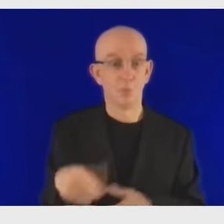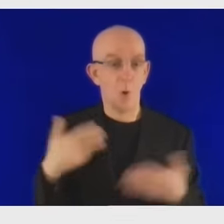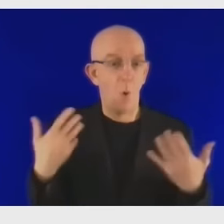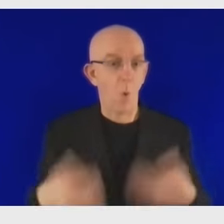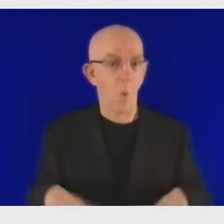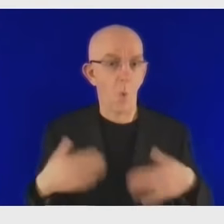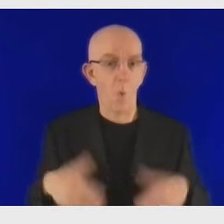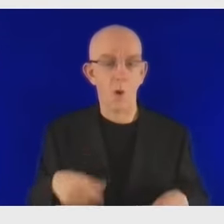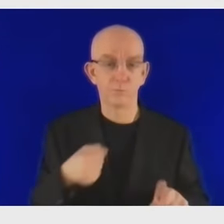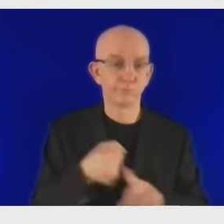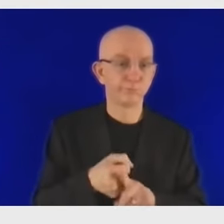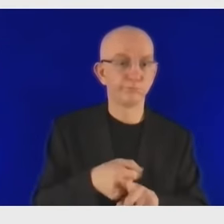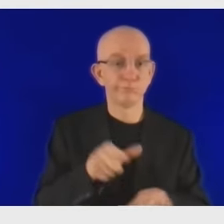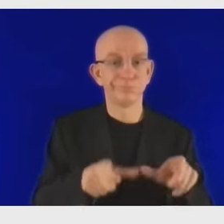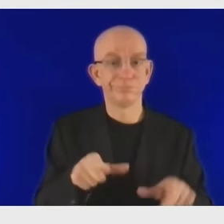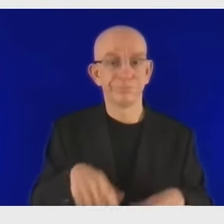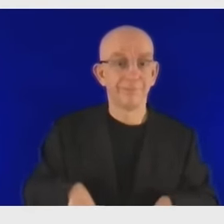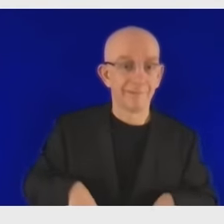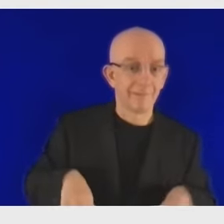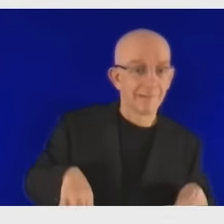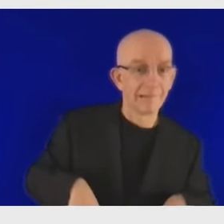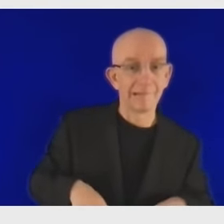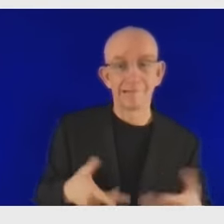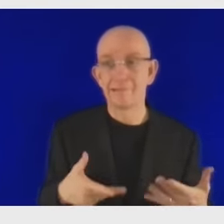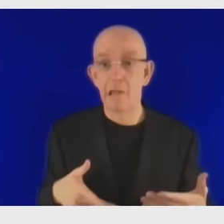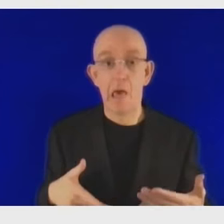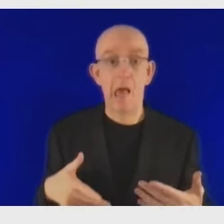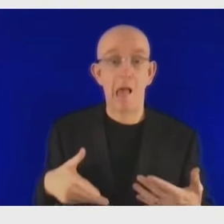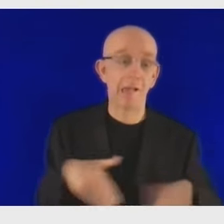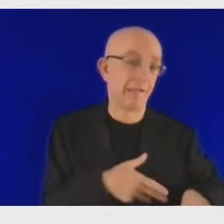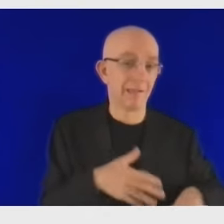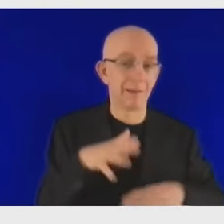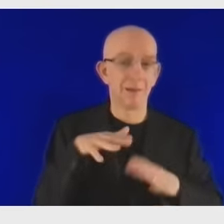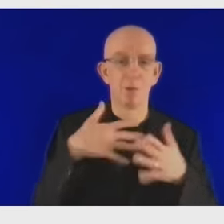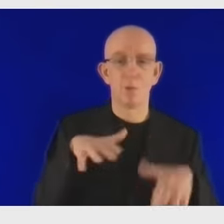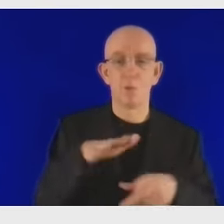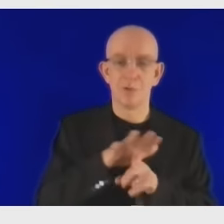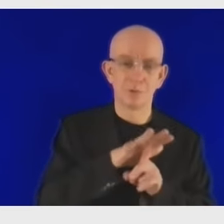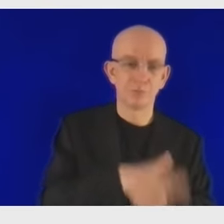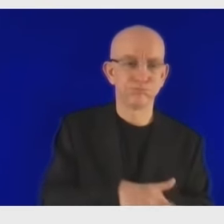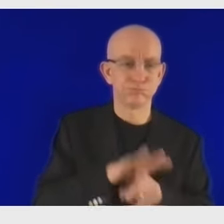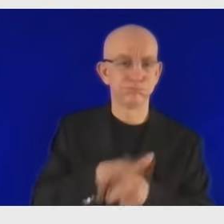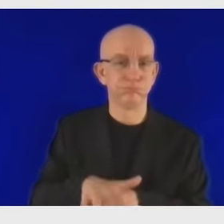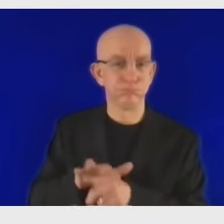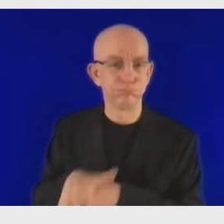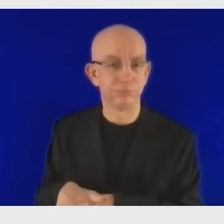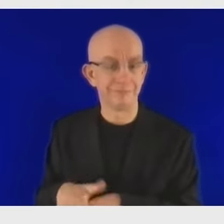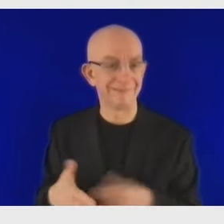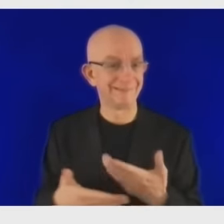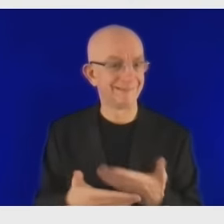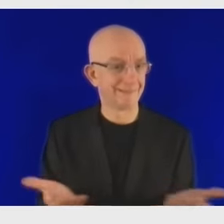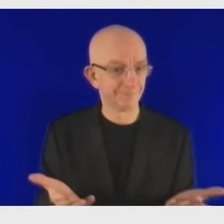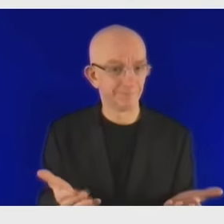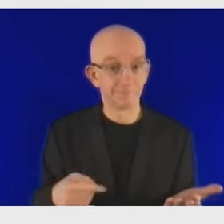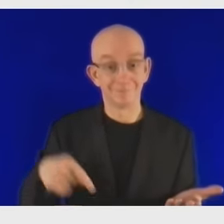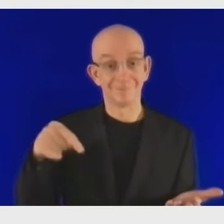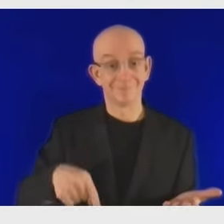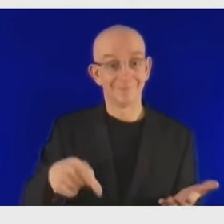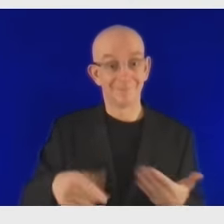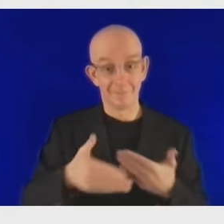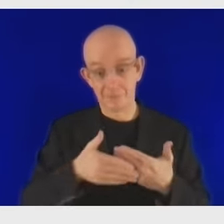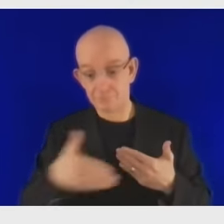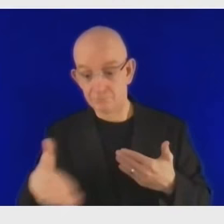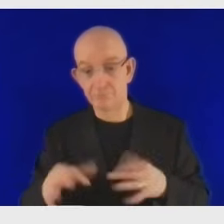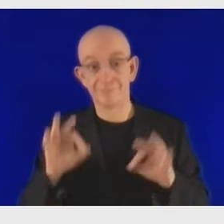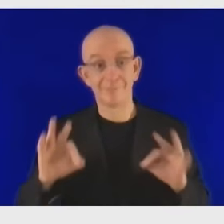agenda. Our window of opportunity to fight the climate crisis is rapidly closing. And that's why the Secretary General has called for